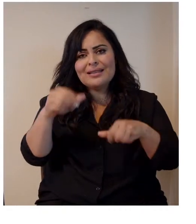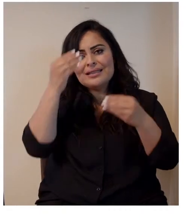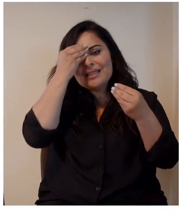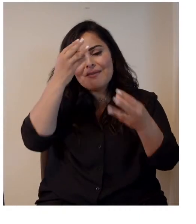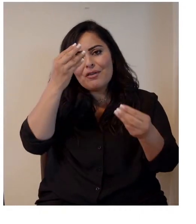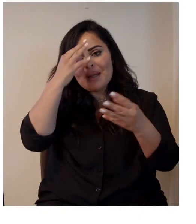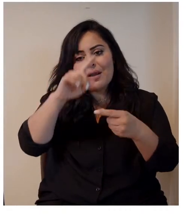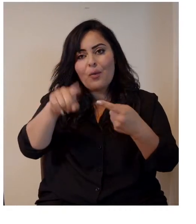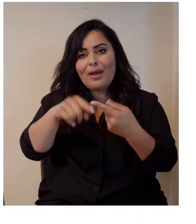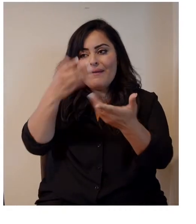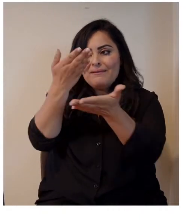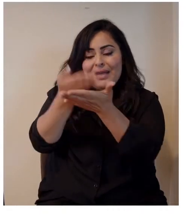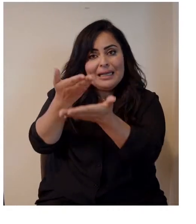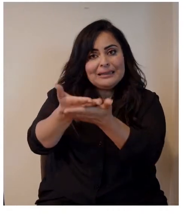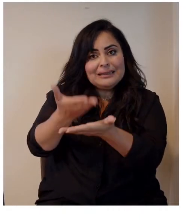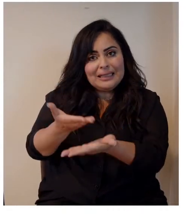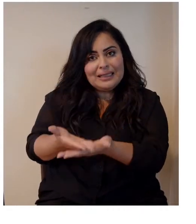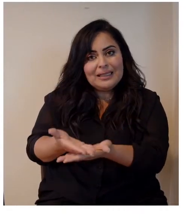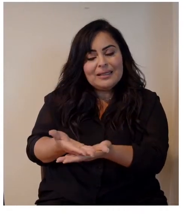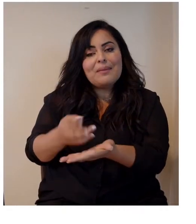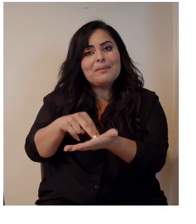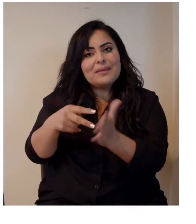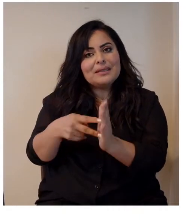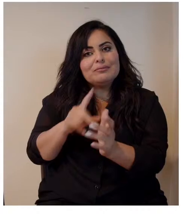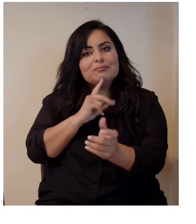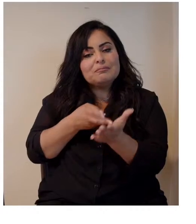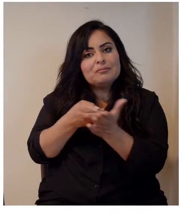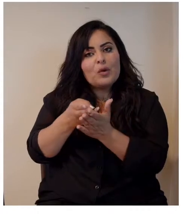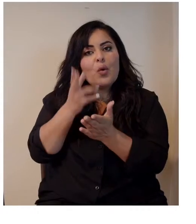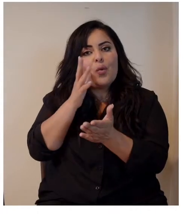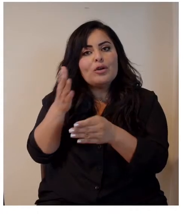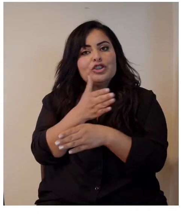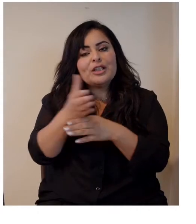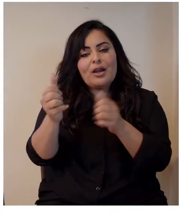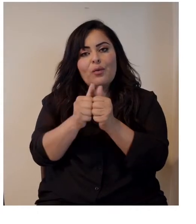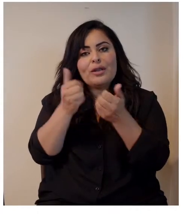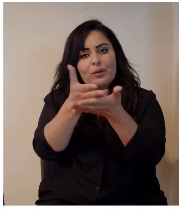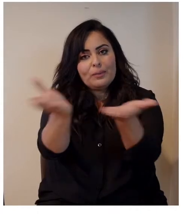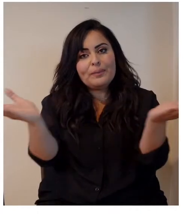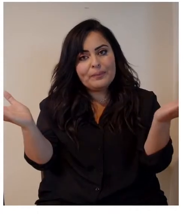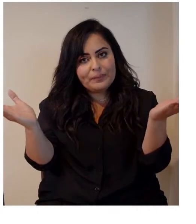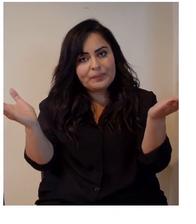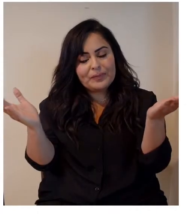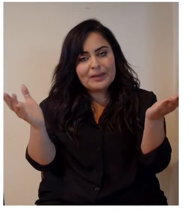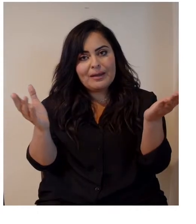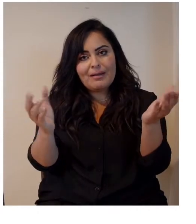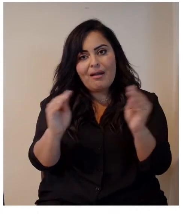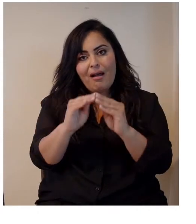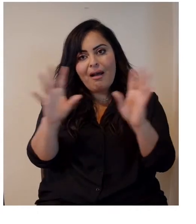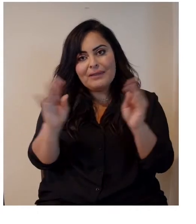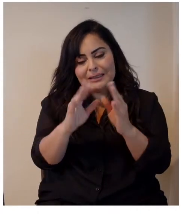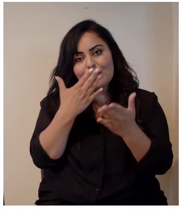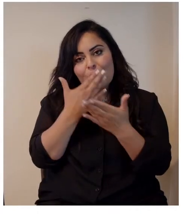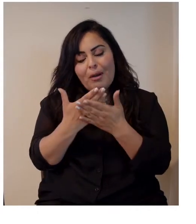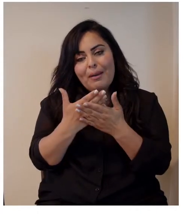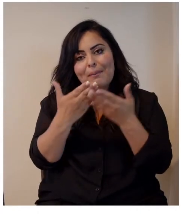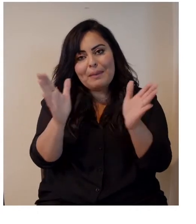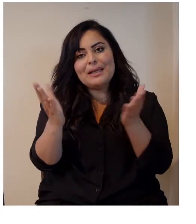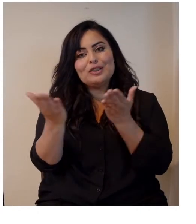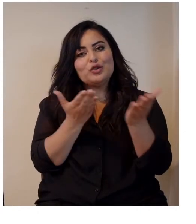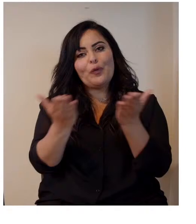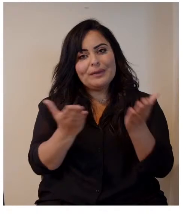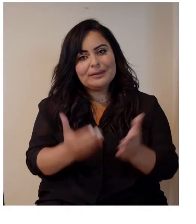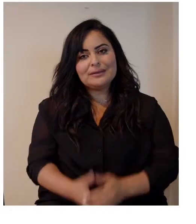information, when it's validated, we'll still make sure that we get out to the public as timely and accurate as we can, obviously as a good public service. Thank you.